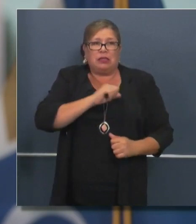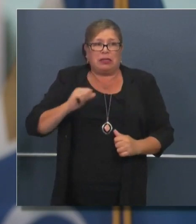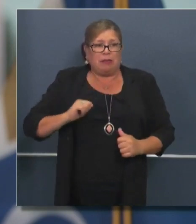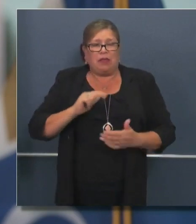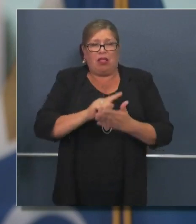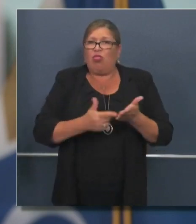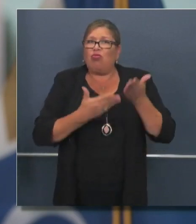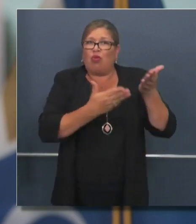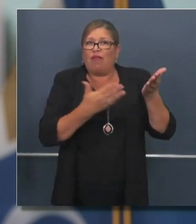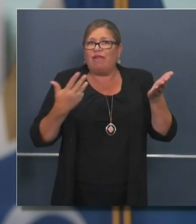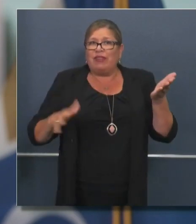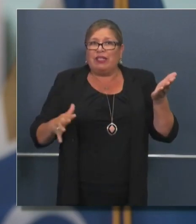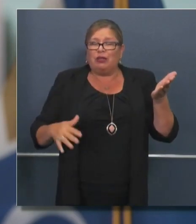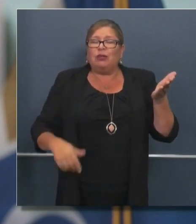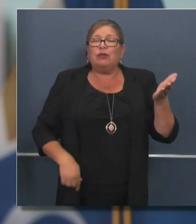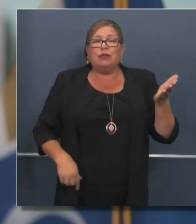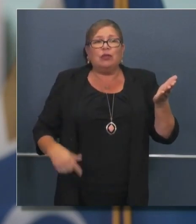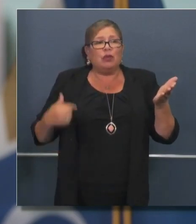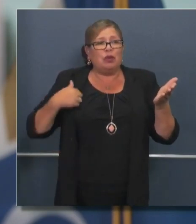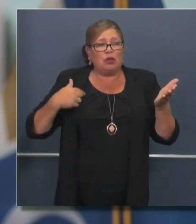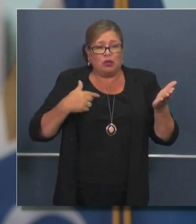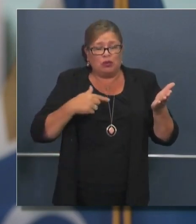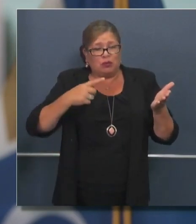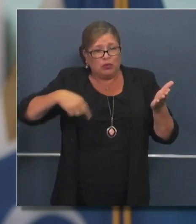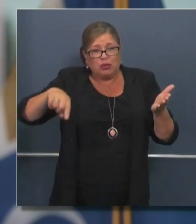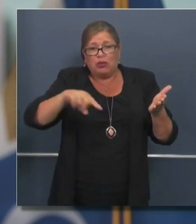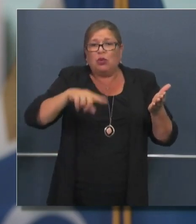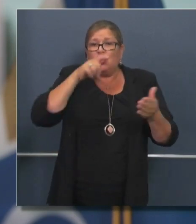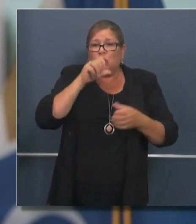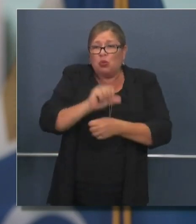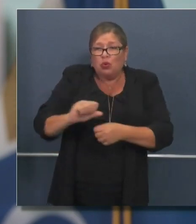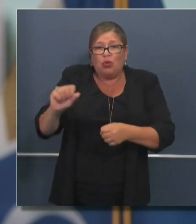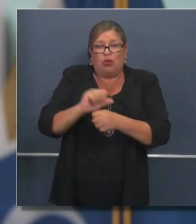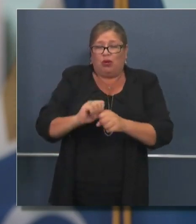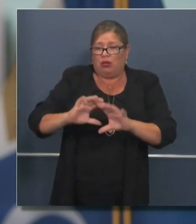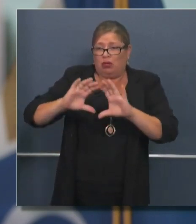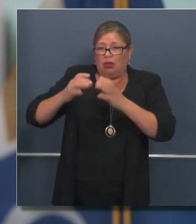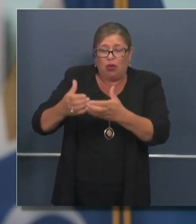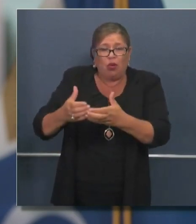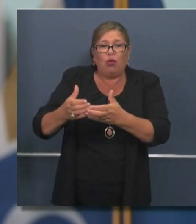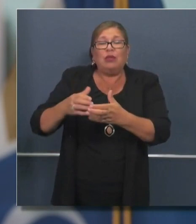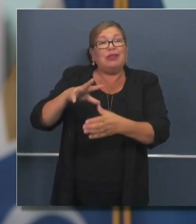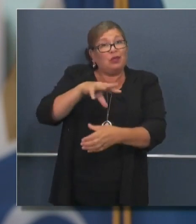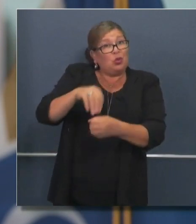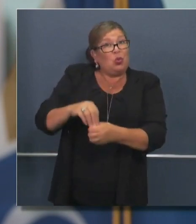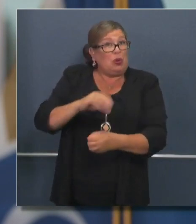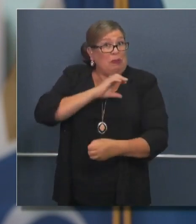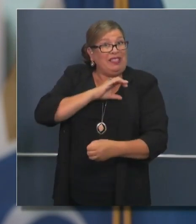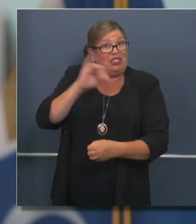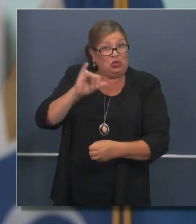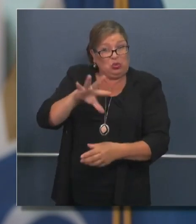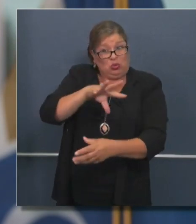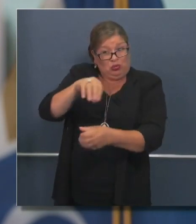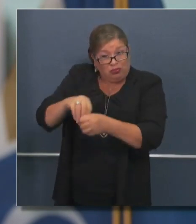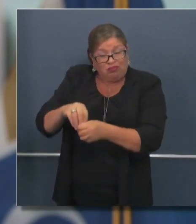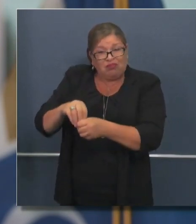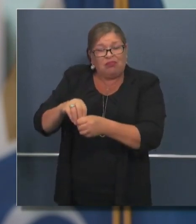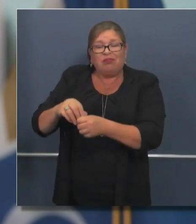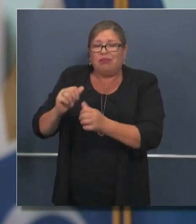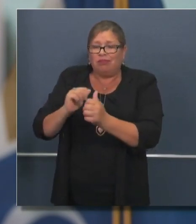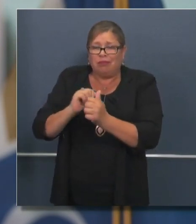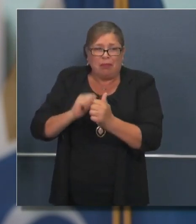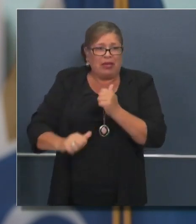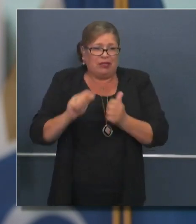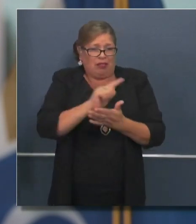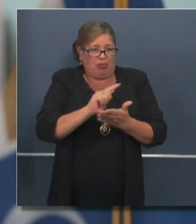And how proud we all were of her and a coalition behind her that included law enforcement, that met that moment a year